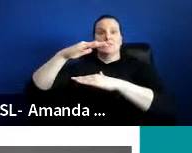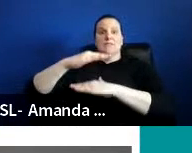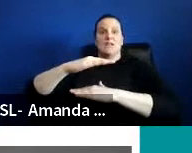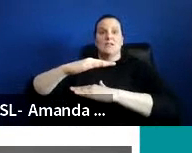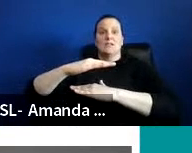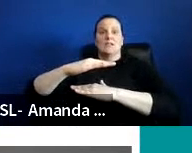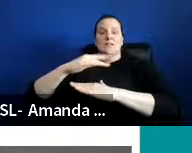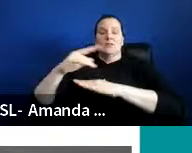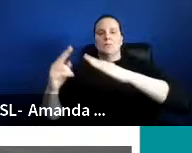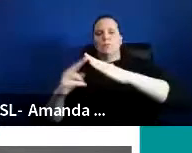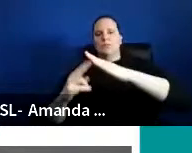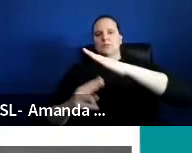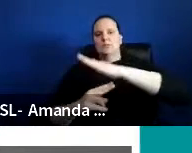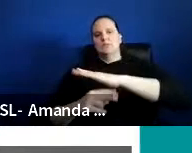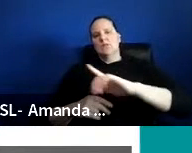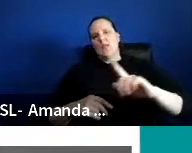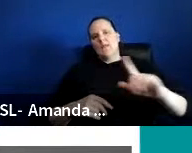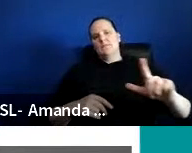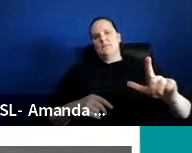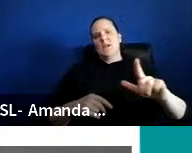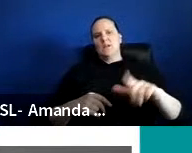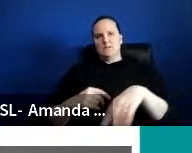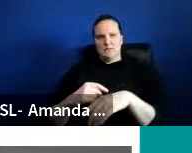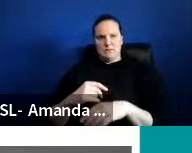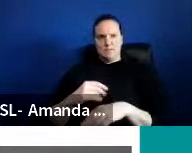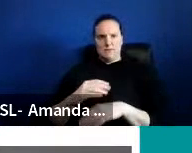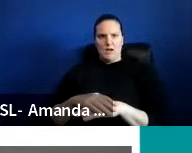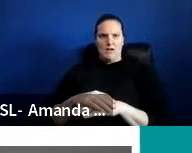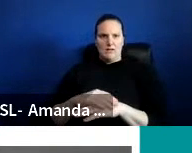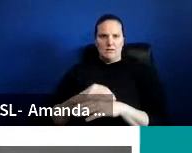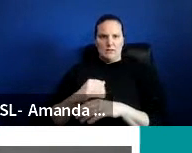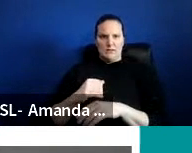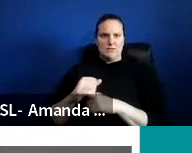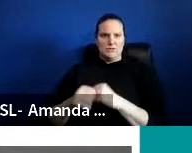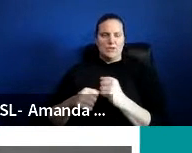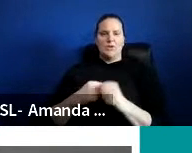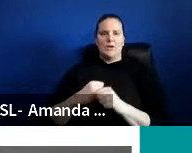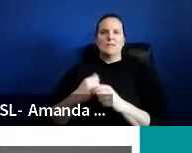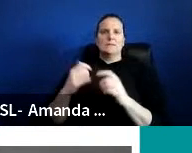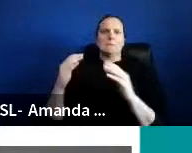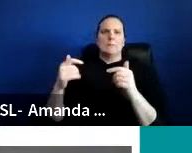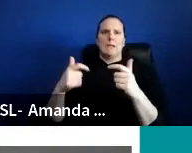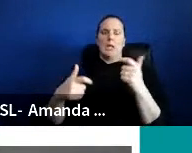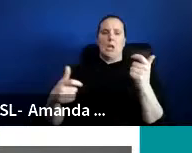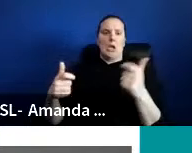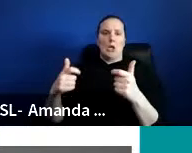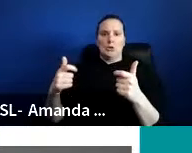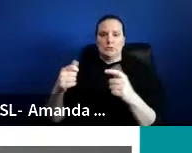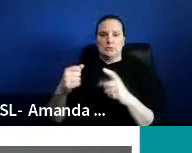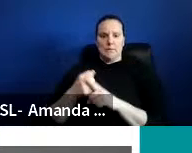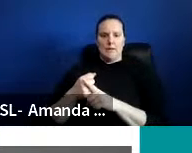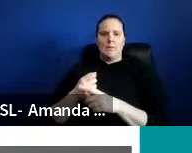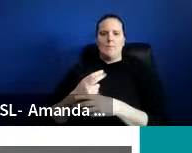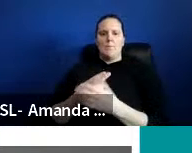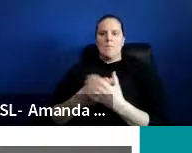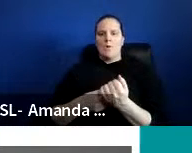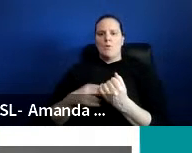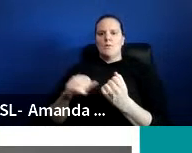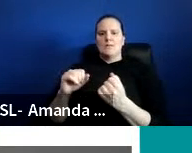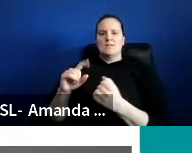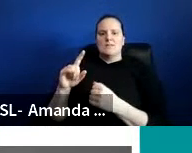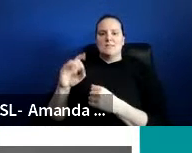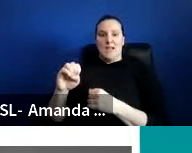more towards the left side of the image here. So it is expected to be larger. We'll see the impacts on both sides of the